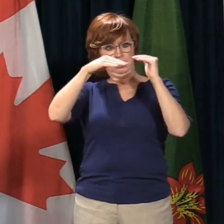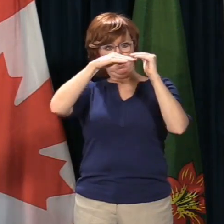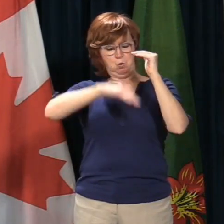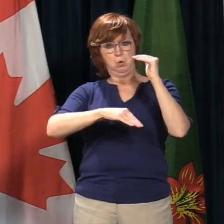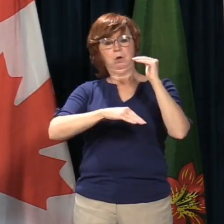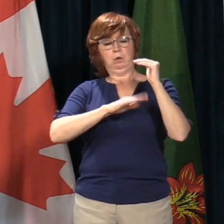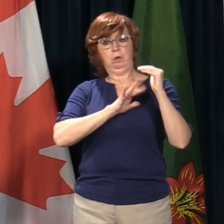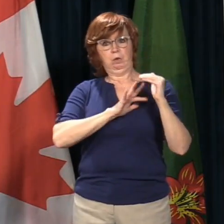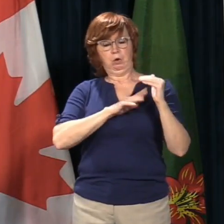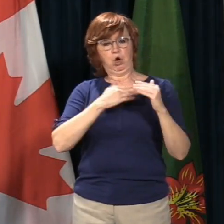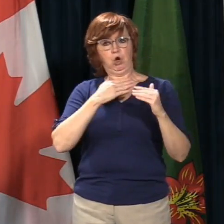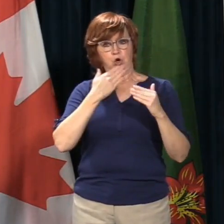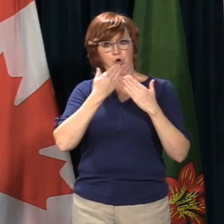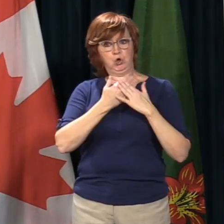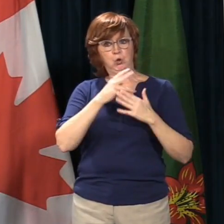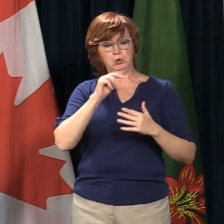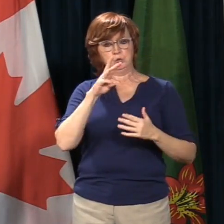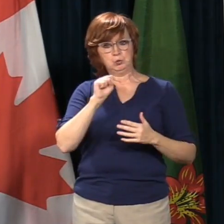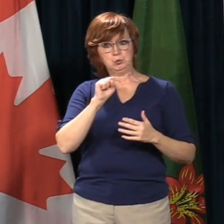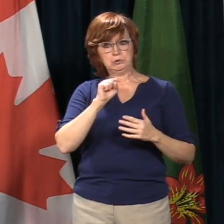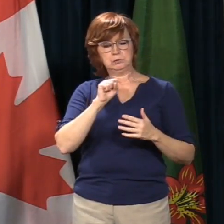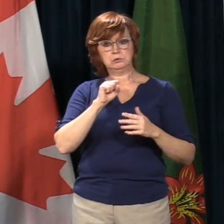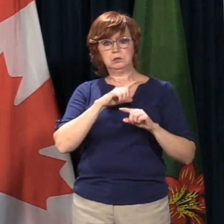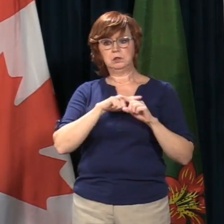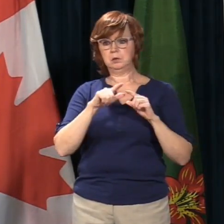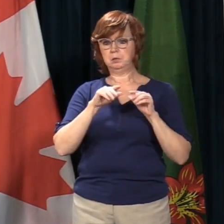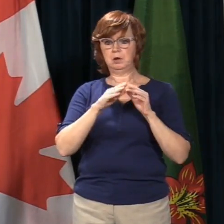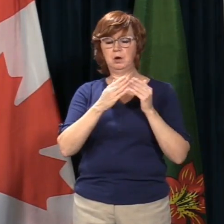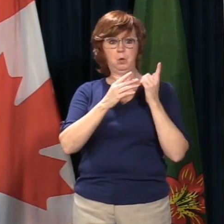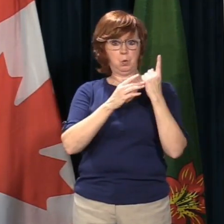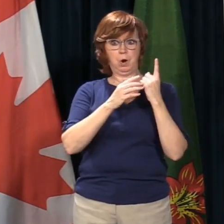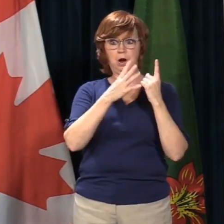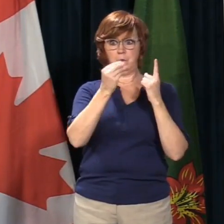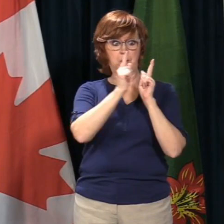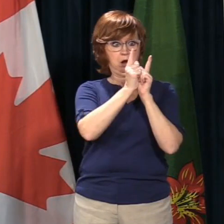most important variable for keeping our numbers low is public adherence to the